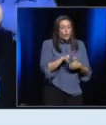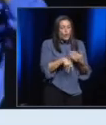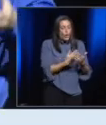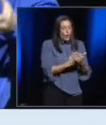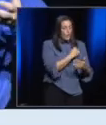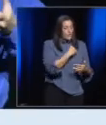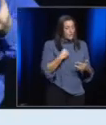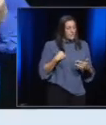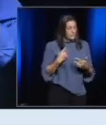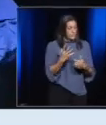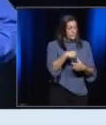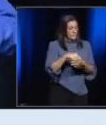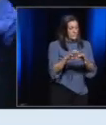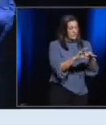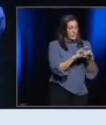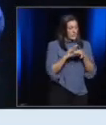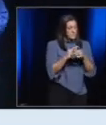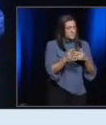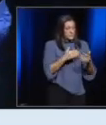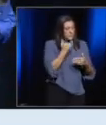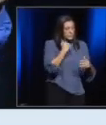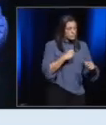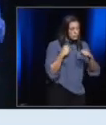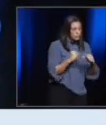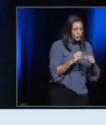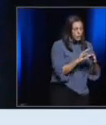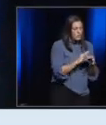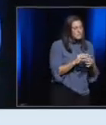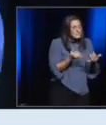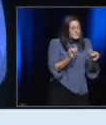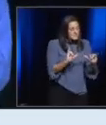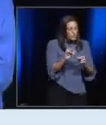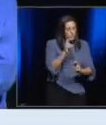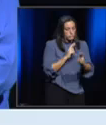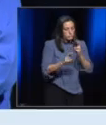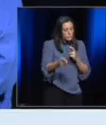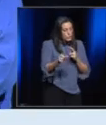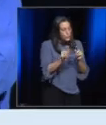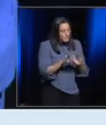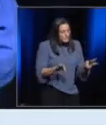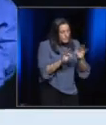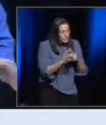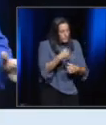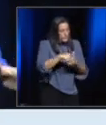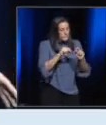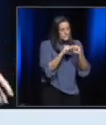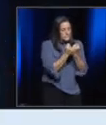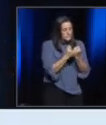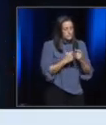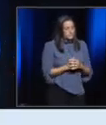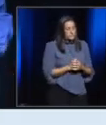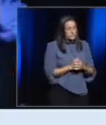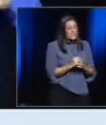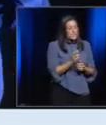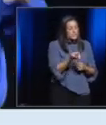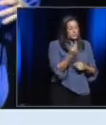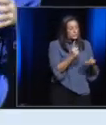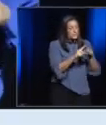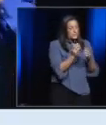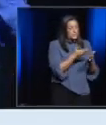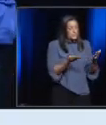alliance, regardless of their bond strength, as important team members, allies. And there's two other lines of evidence indicating